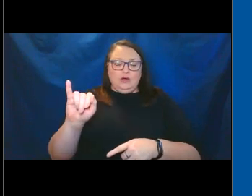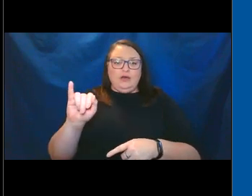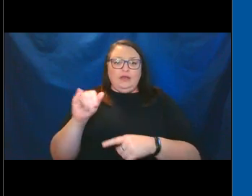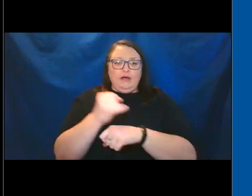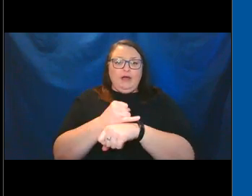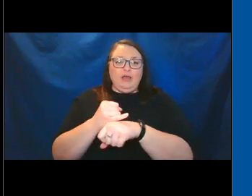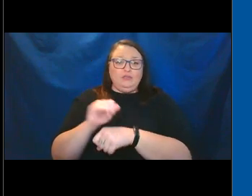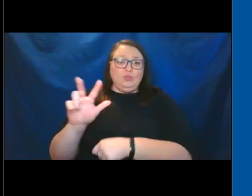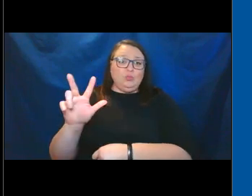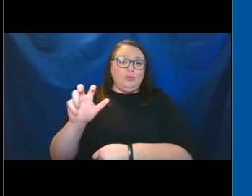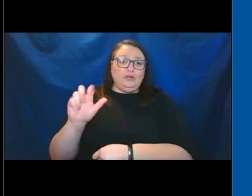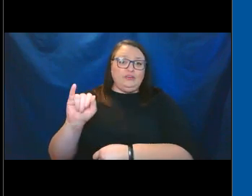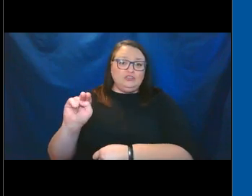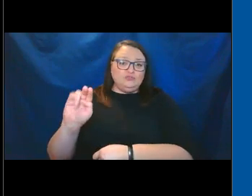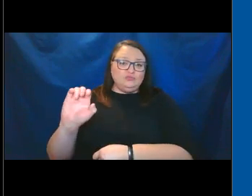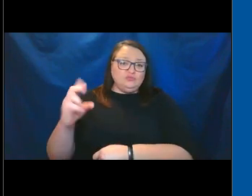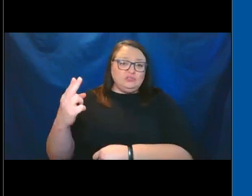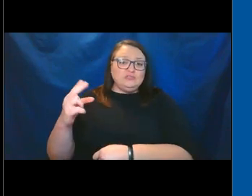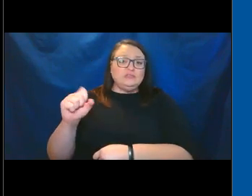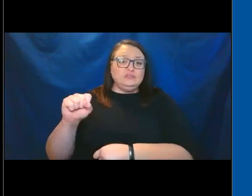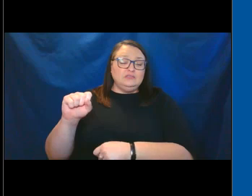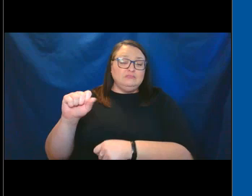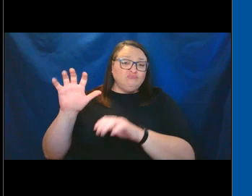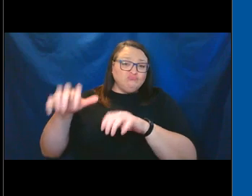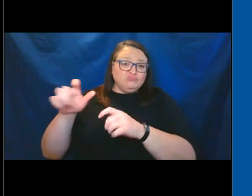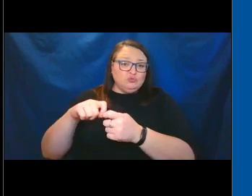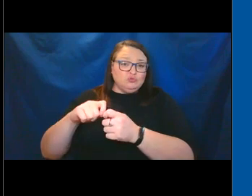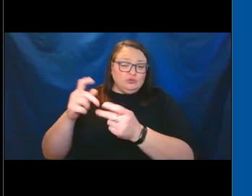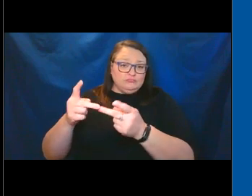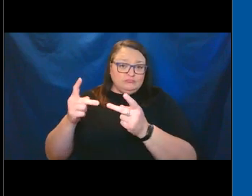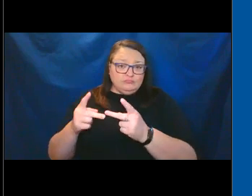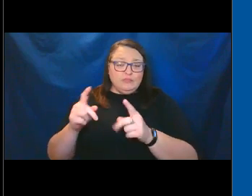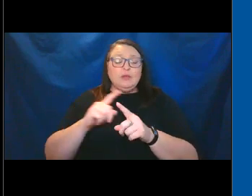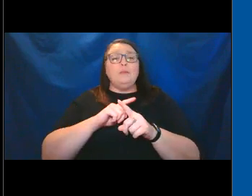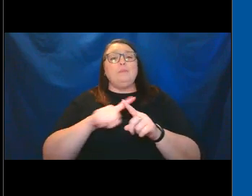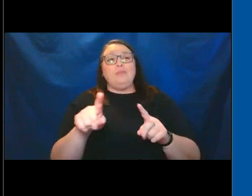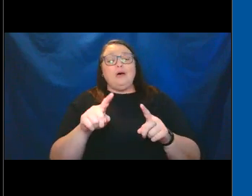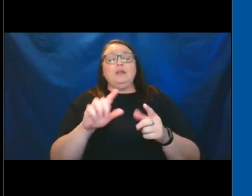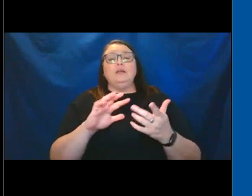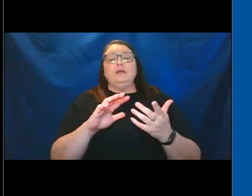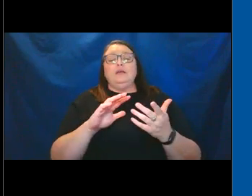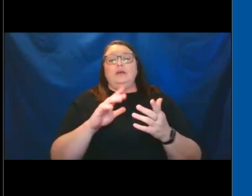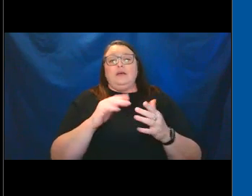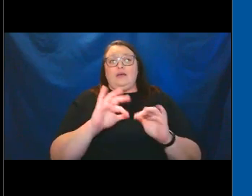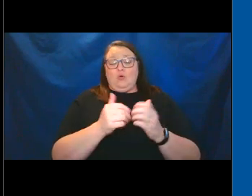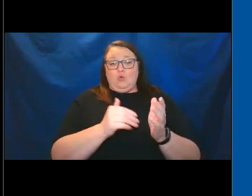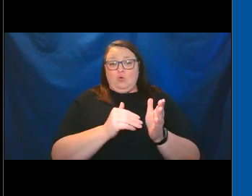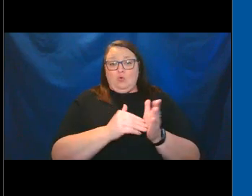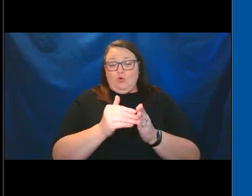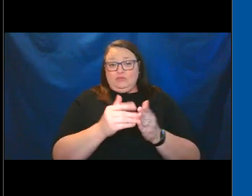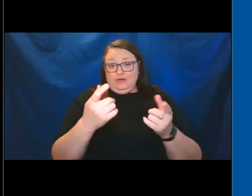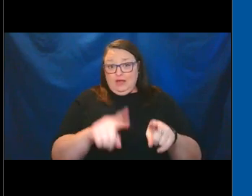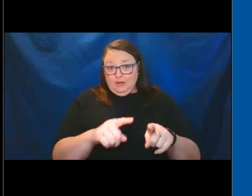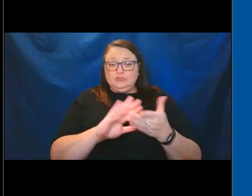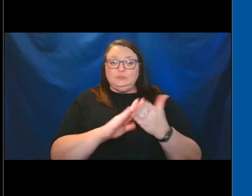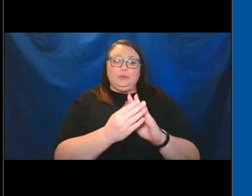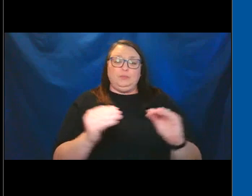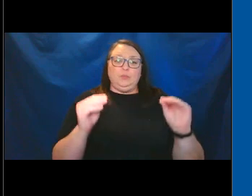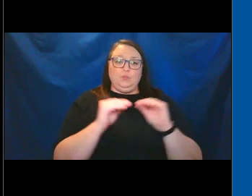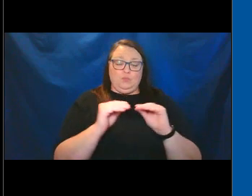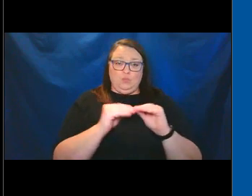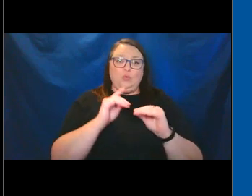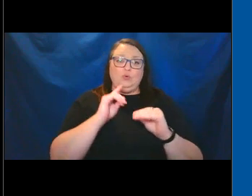300 inches a year in certain places. But the periodicity is getting more extreme. So really heavy rain event, getting lots and lots